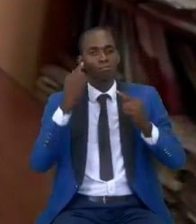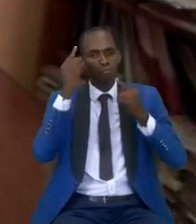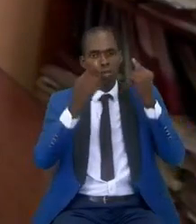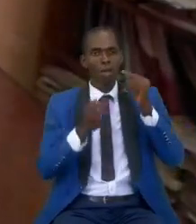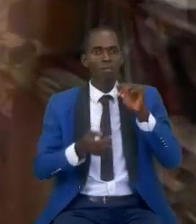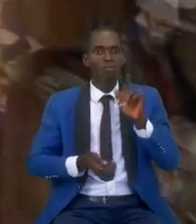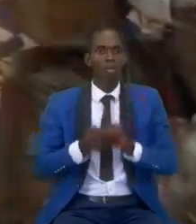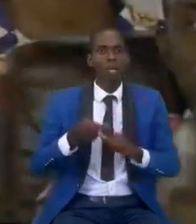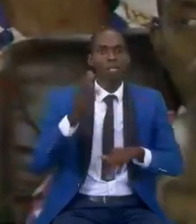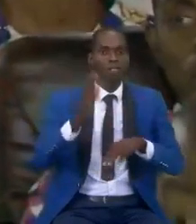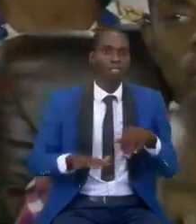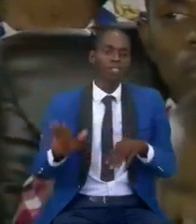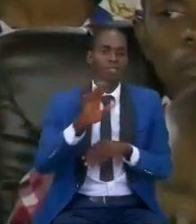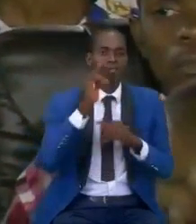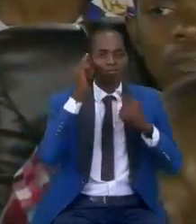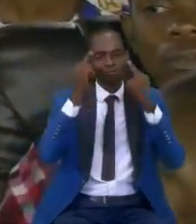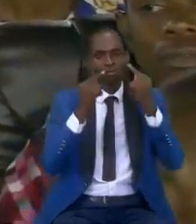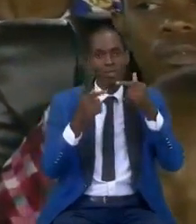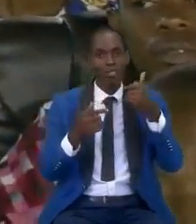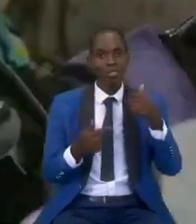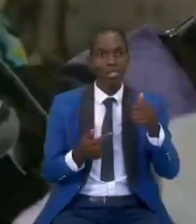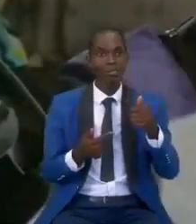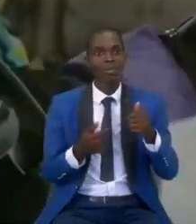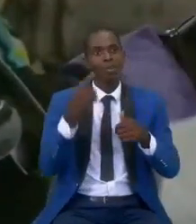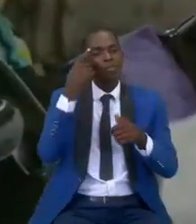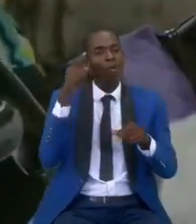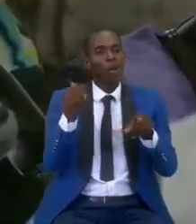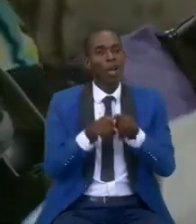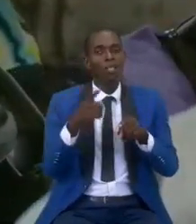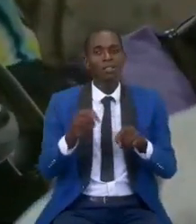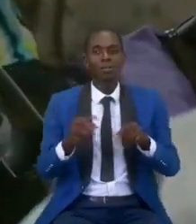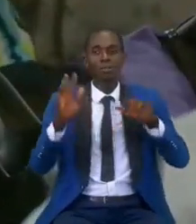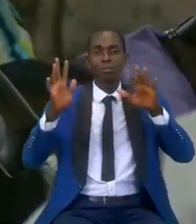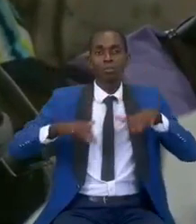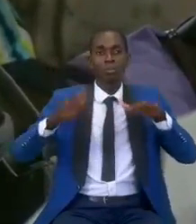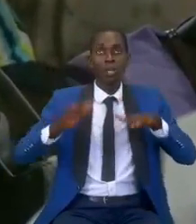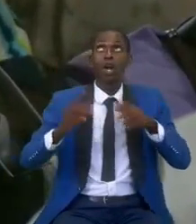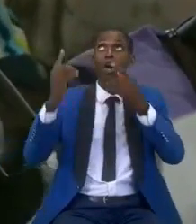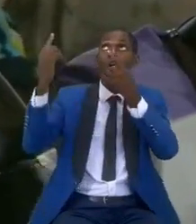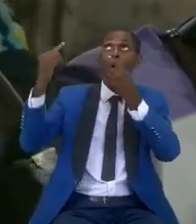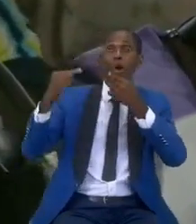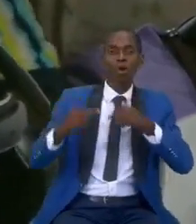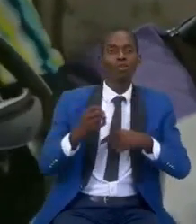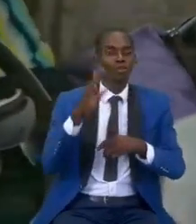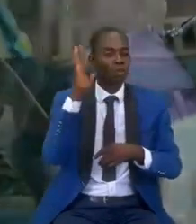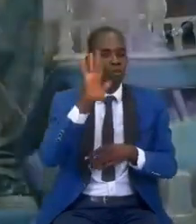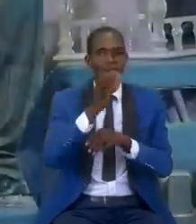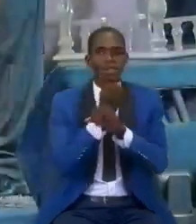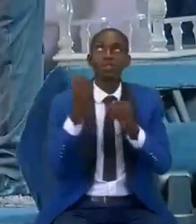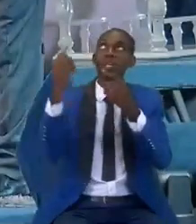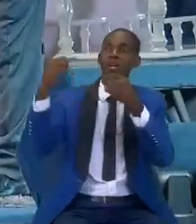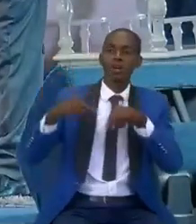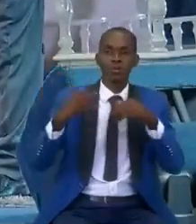cometh down, so your salvation will come down today. And so your healing will come down today. And so